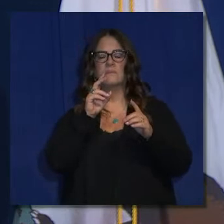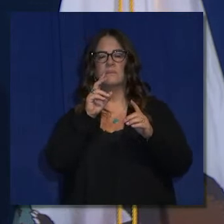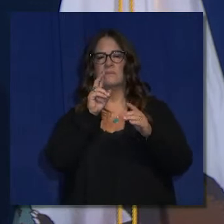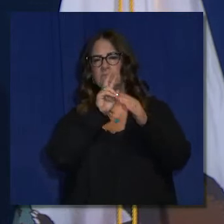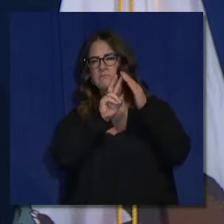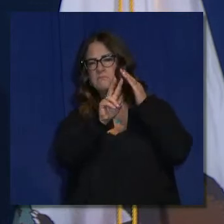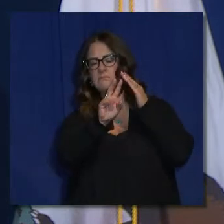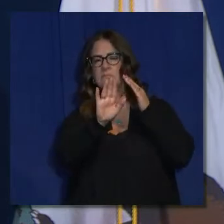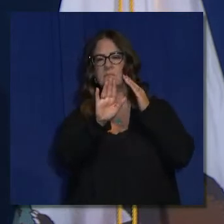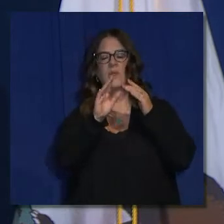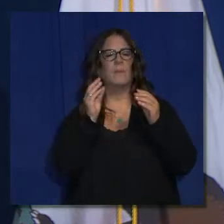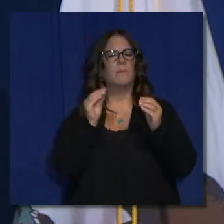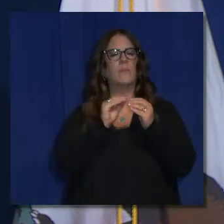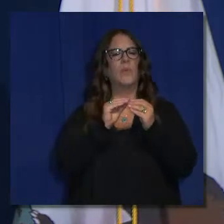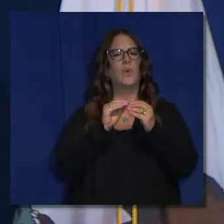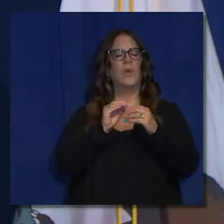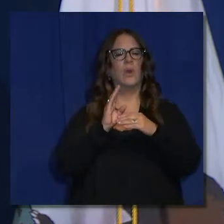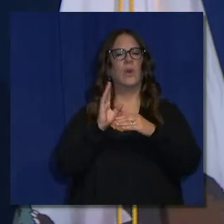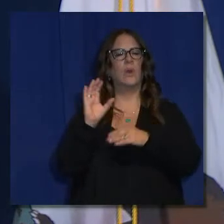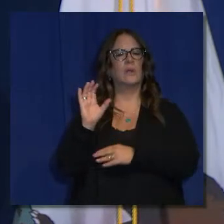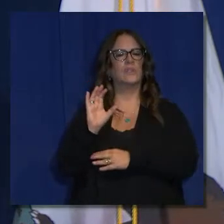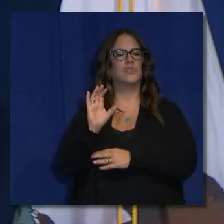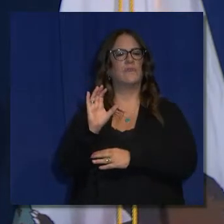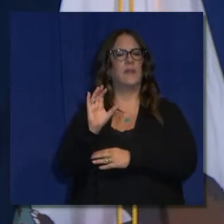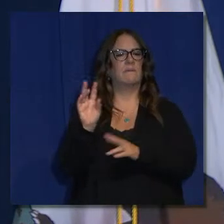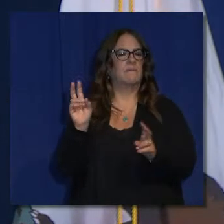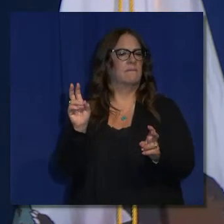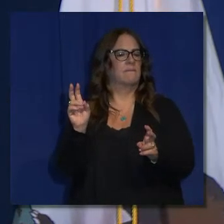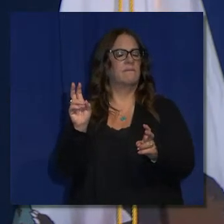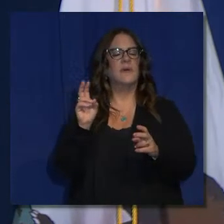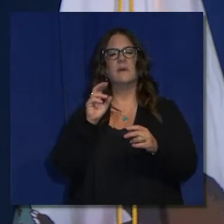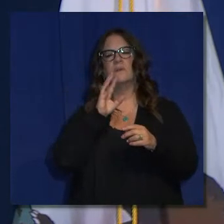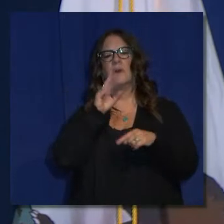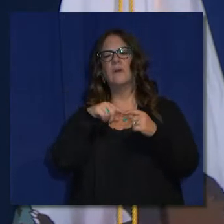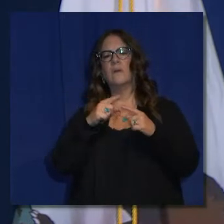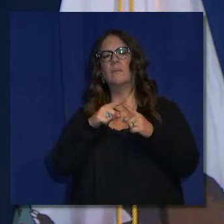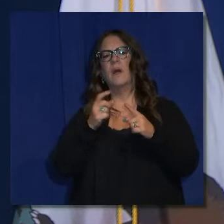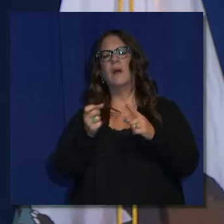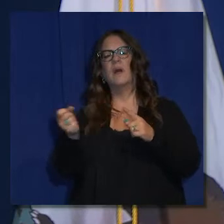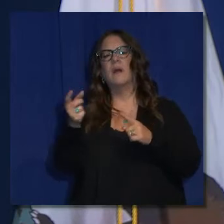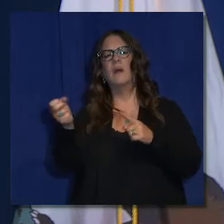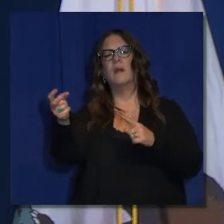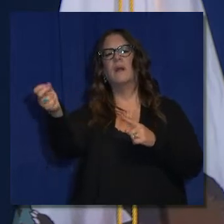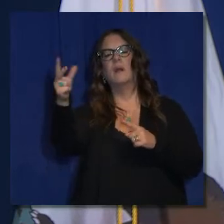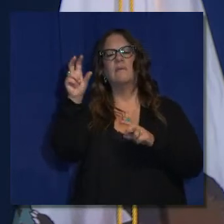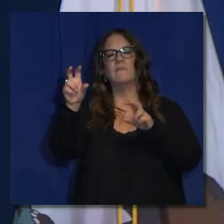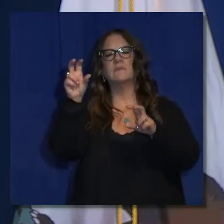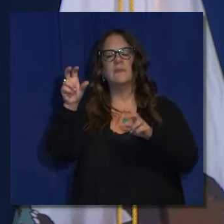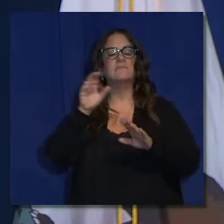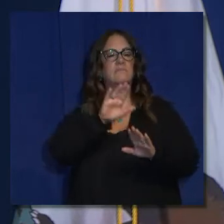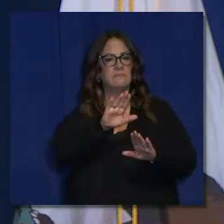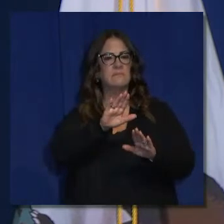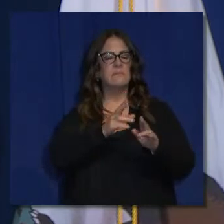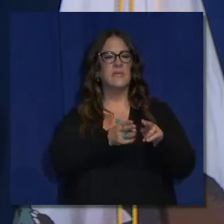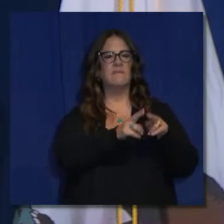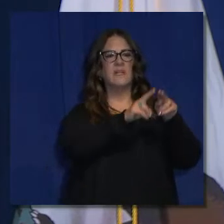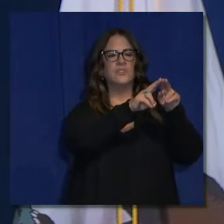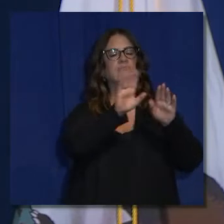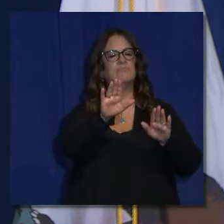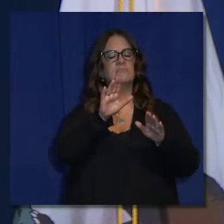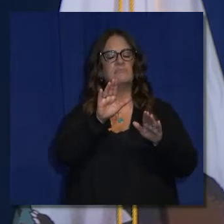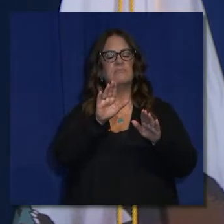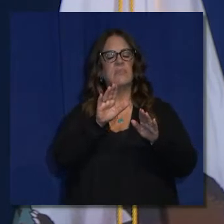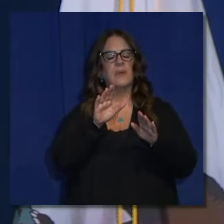bit more conservative in the out years in terms of investments. Inflation, it's a long way of saying this, nonetheless